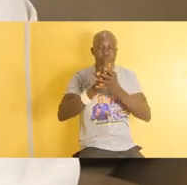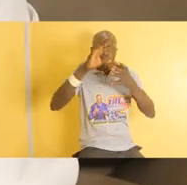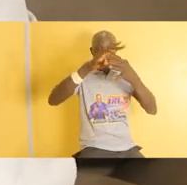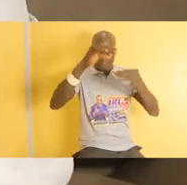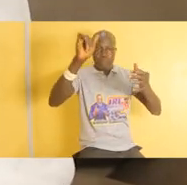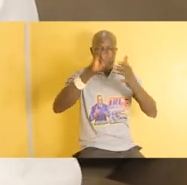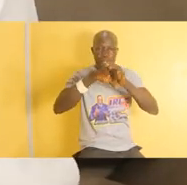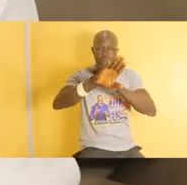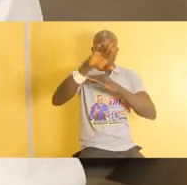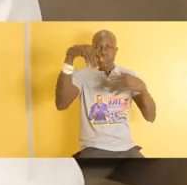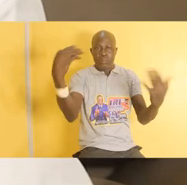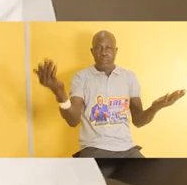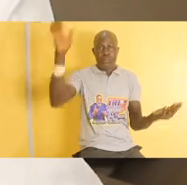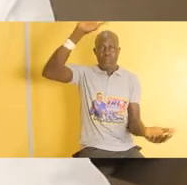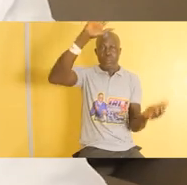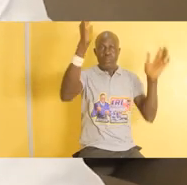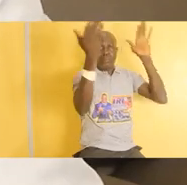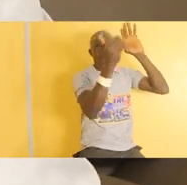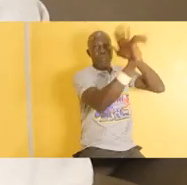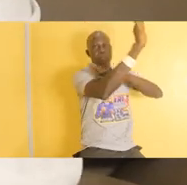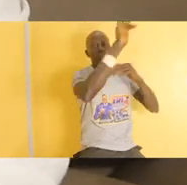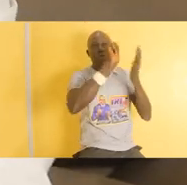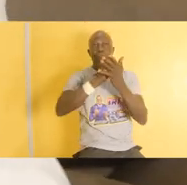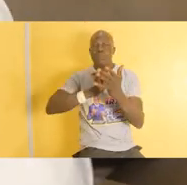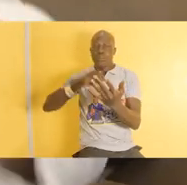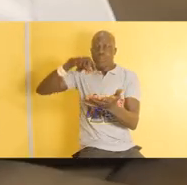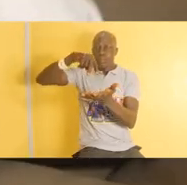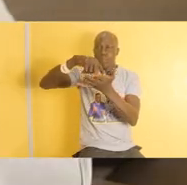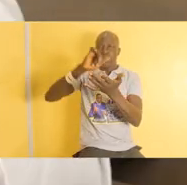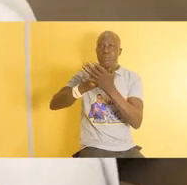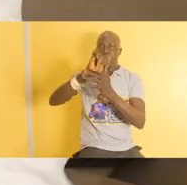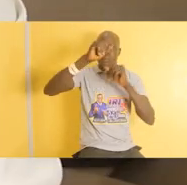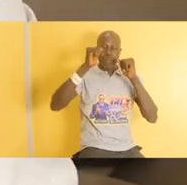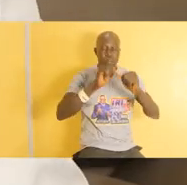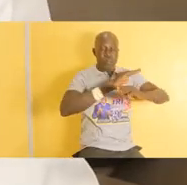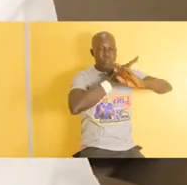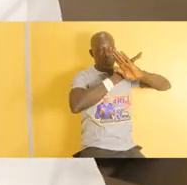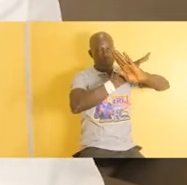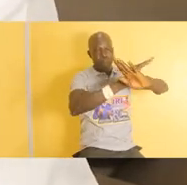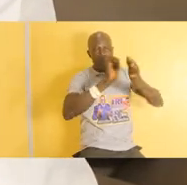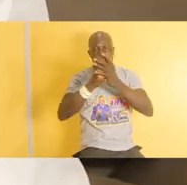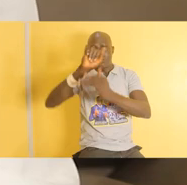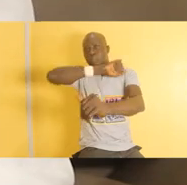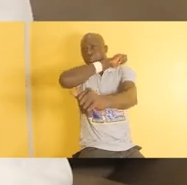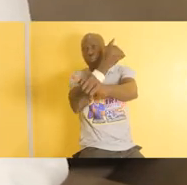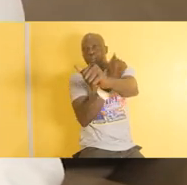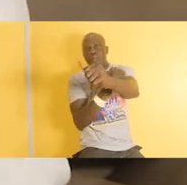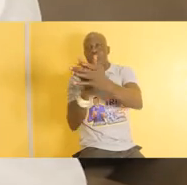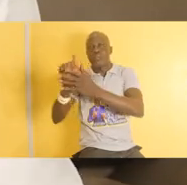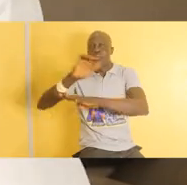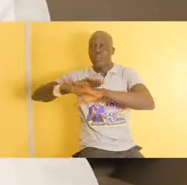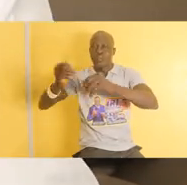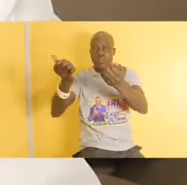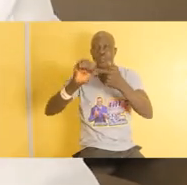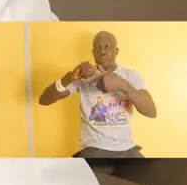his spirit lives. Níwájú Olúwa tí ẹ̀mí dúró. Before the Lord, the one that I stand. Agbára dáni dúró. The power of delay. Àṣẹ tí èjé èèyàn ń